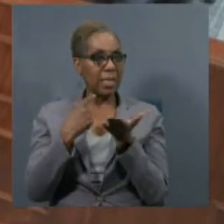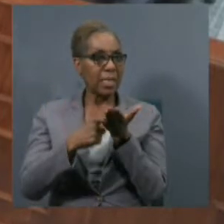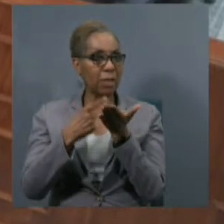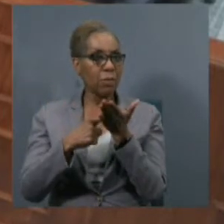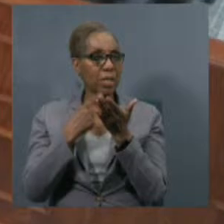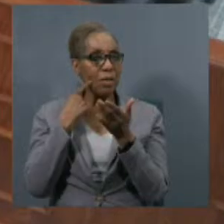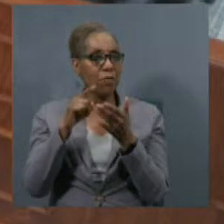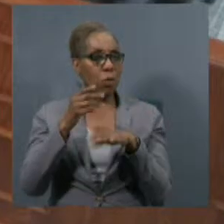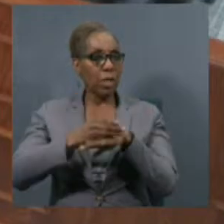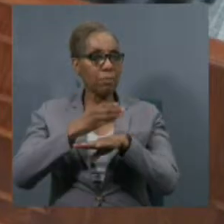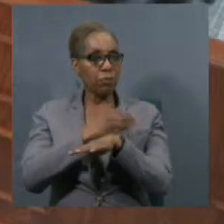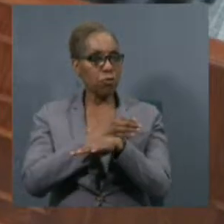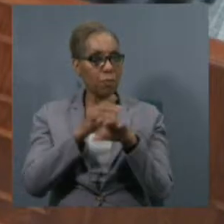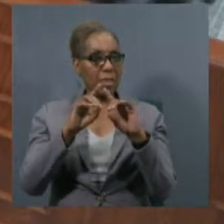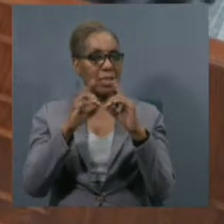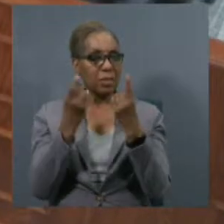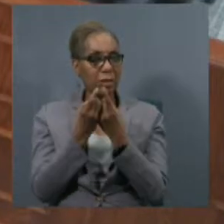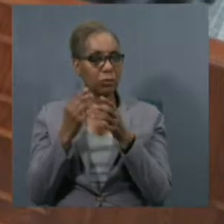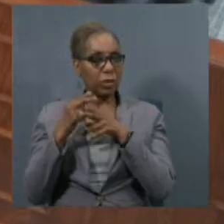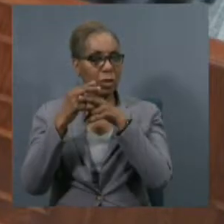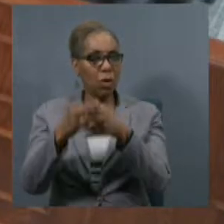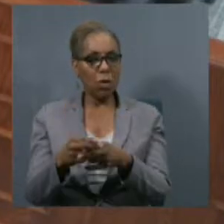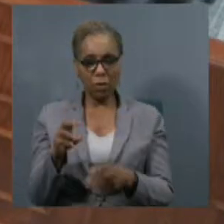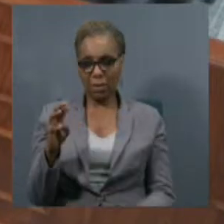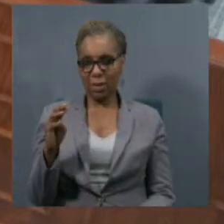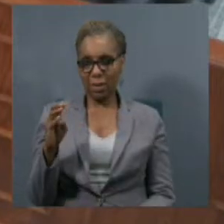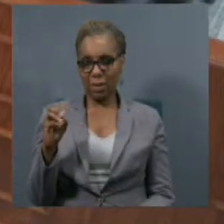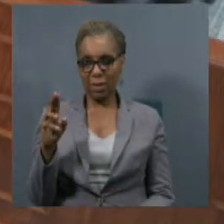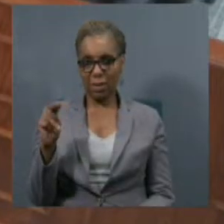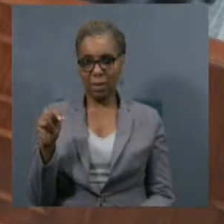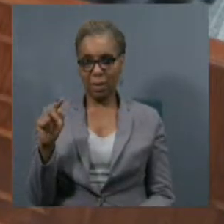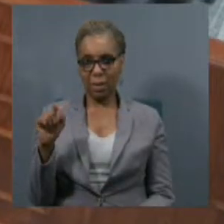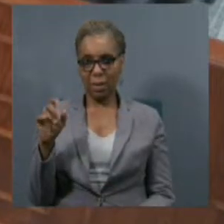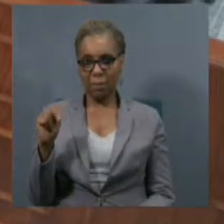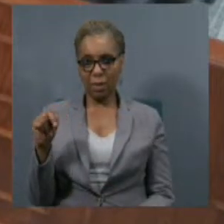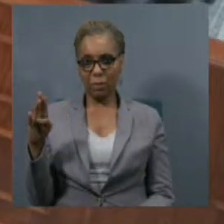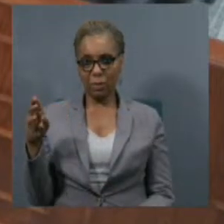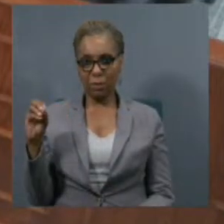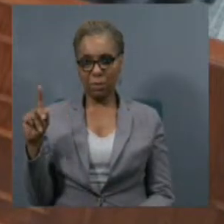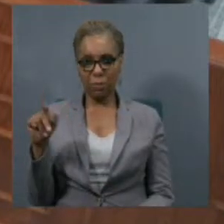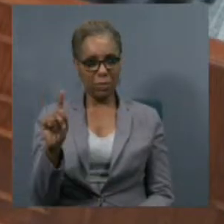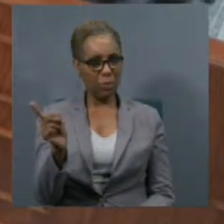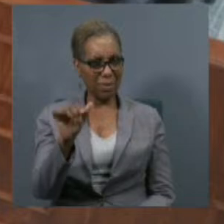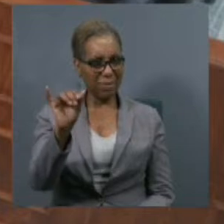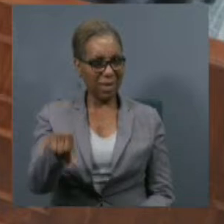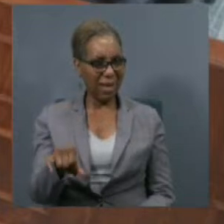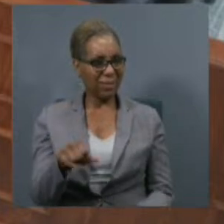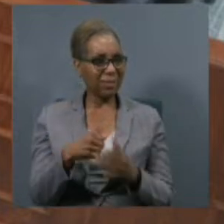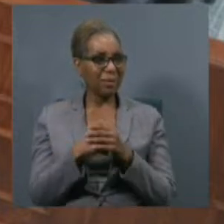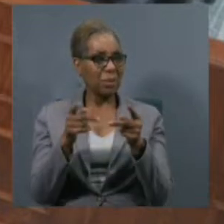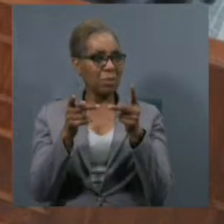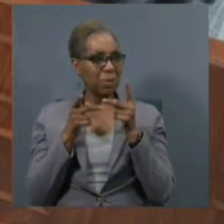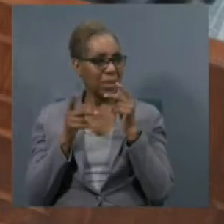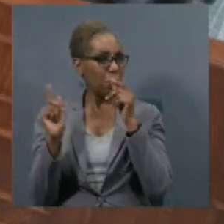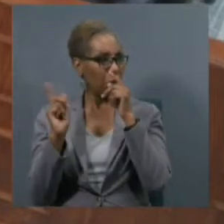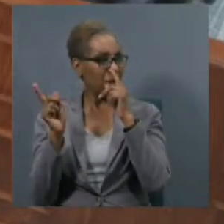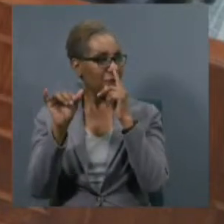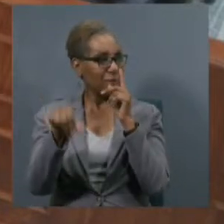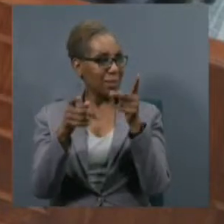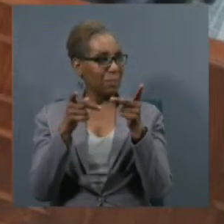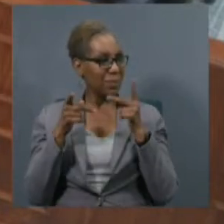improvement district called Mountain Brook. Where, do we know where that is? What's the location of this?